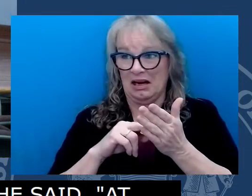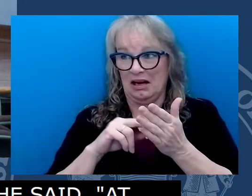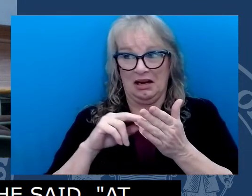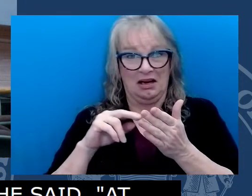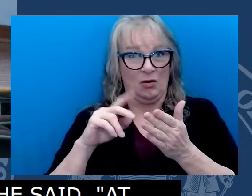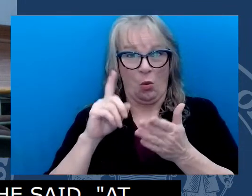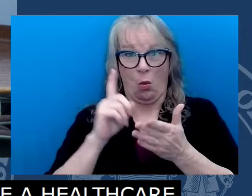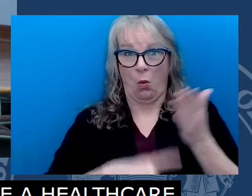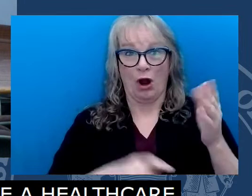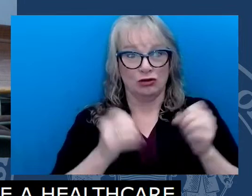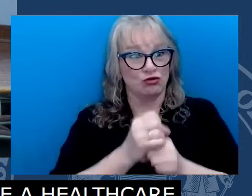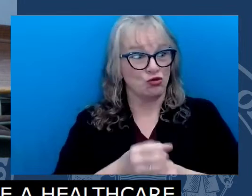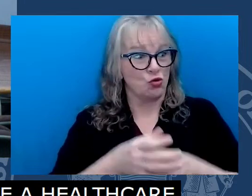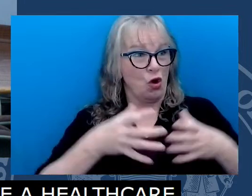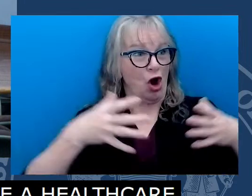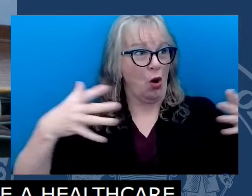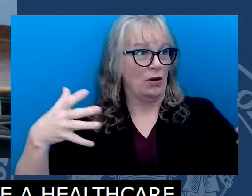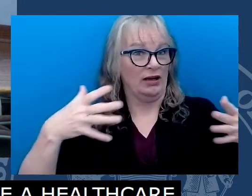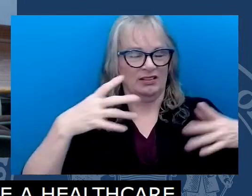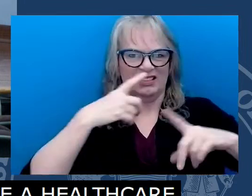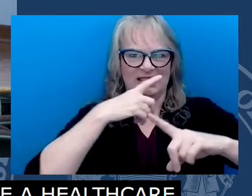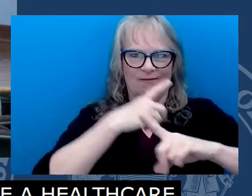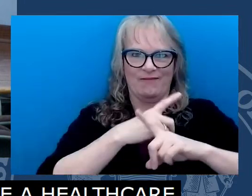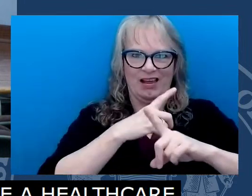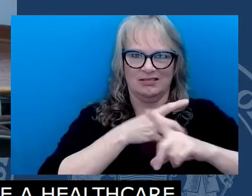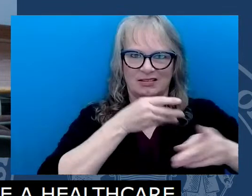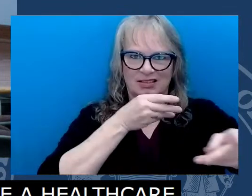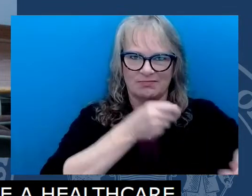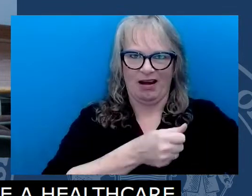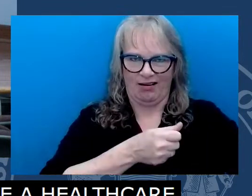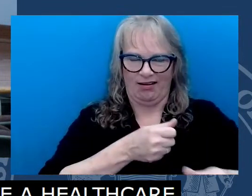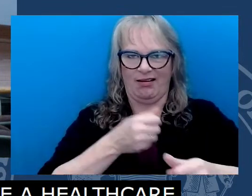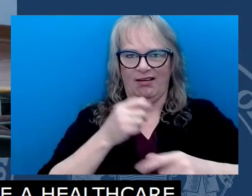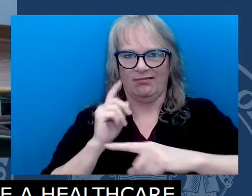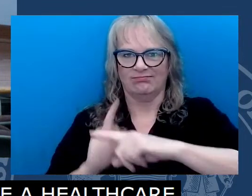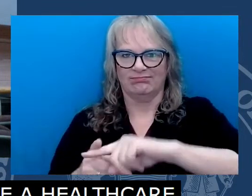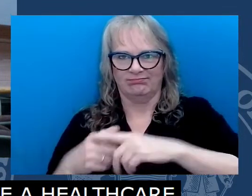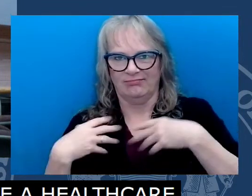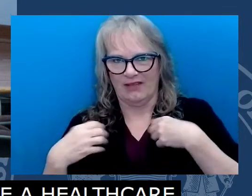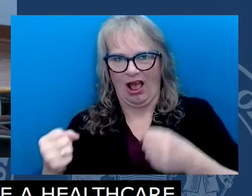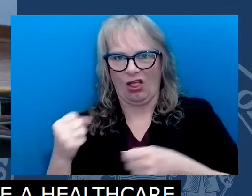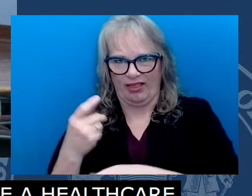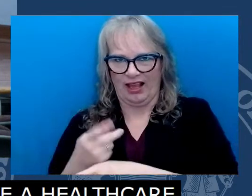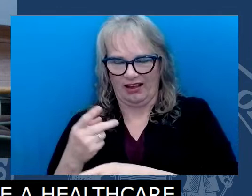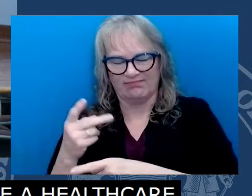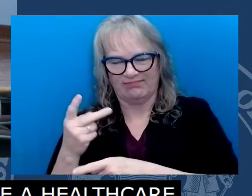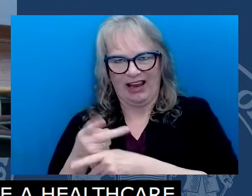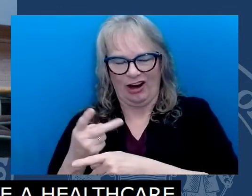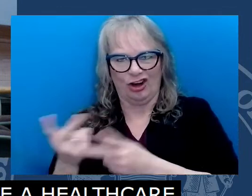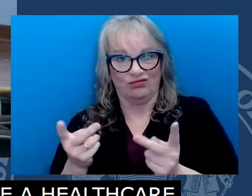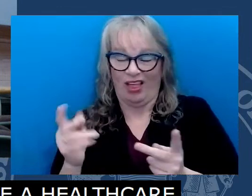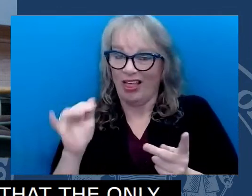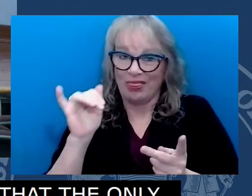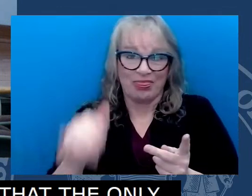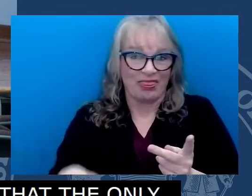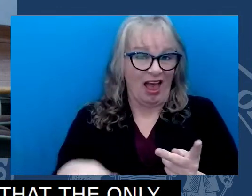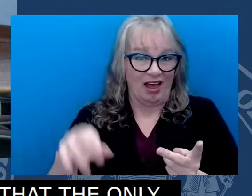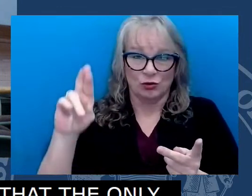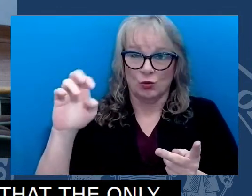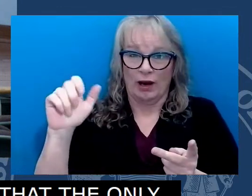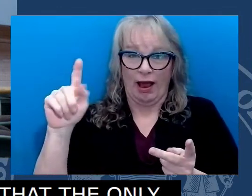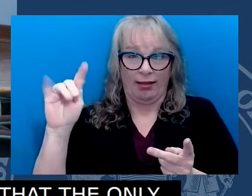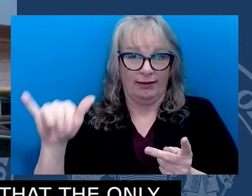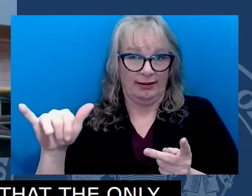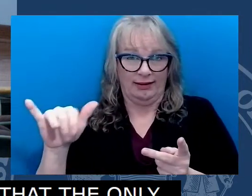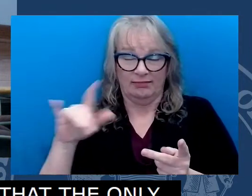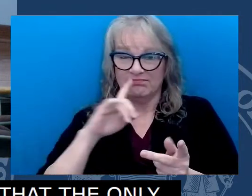was defense spending and healthcare. And That's a reality. We're talking about the vast